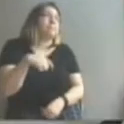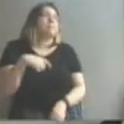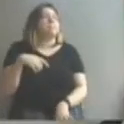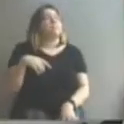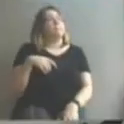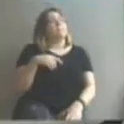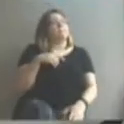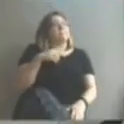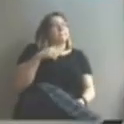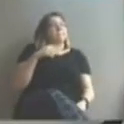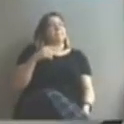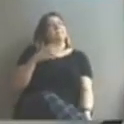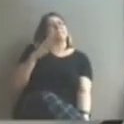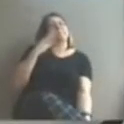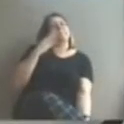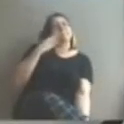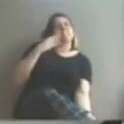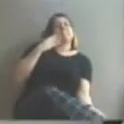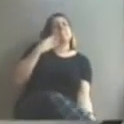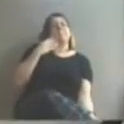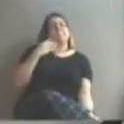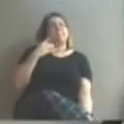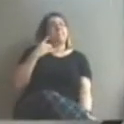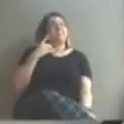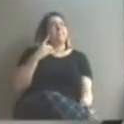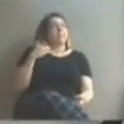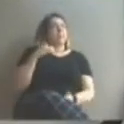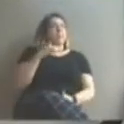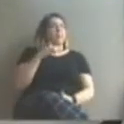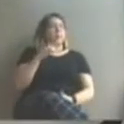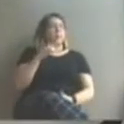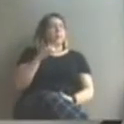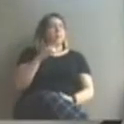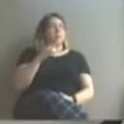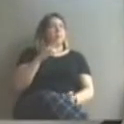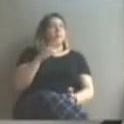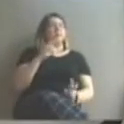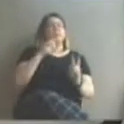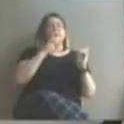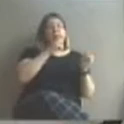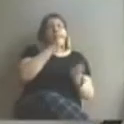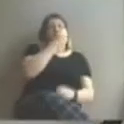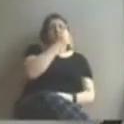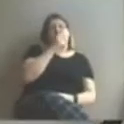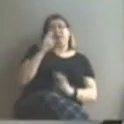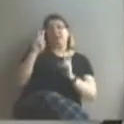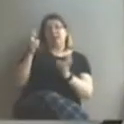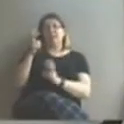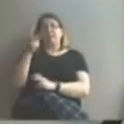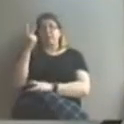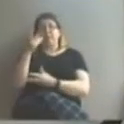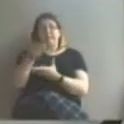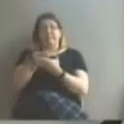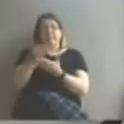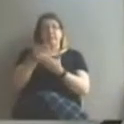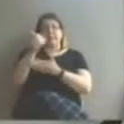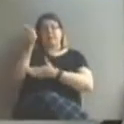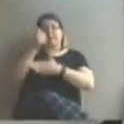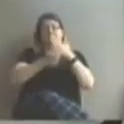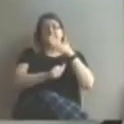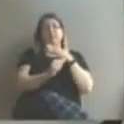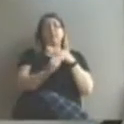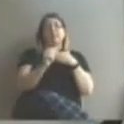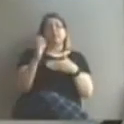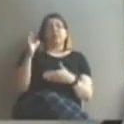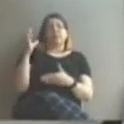wondering, I noticed it says we're moving Title I and II funding under Chief Academic